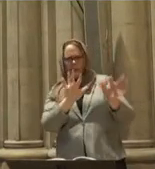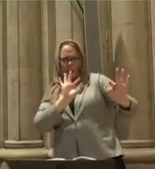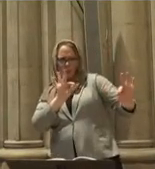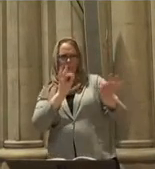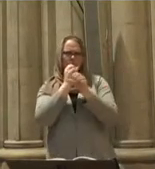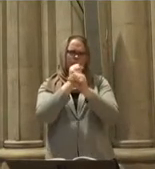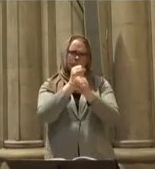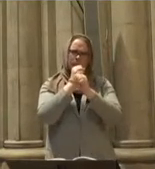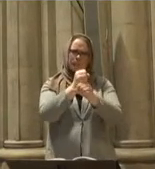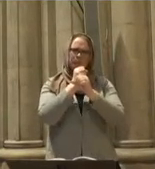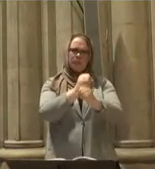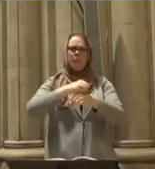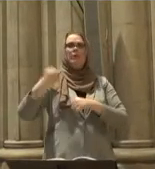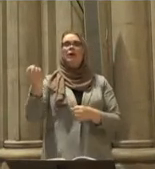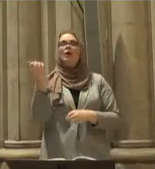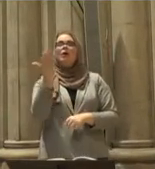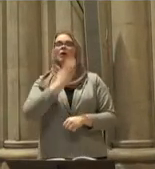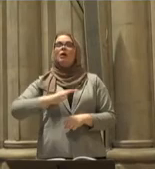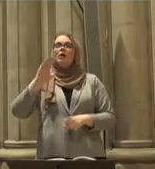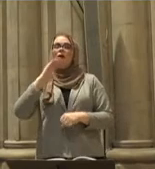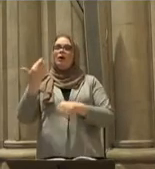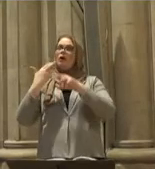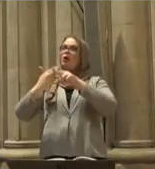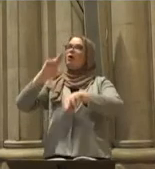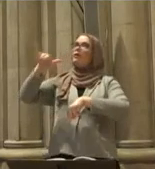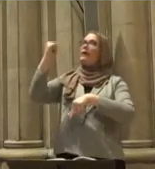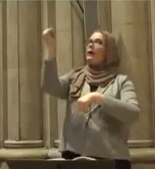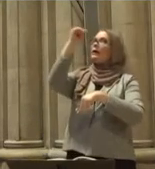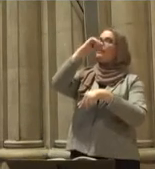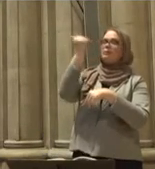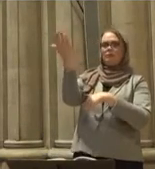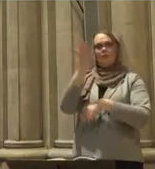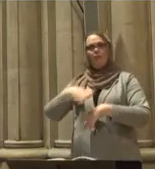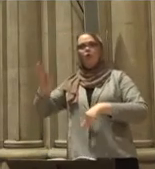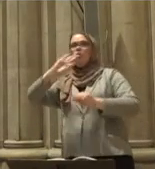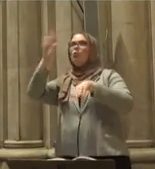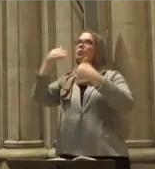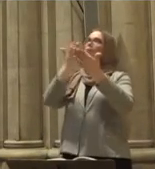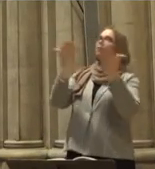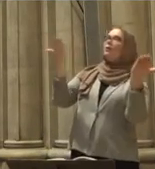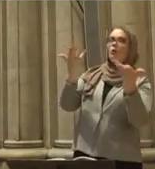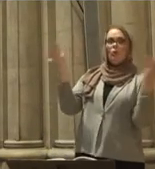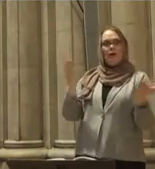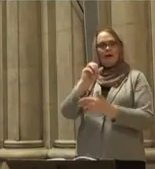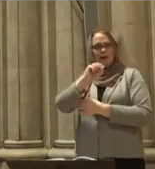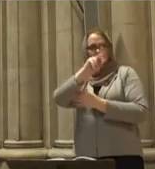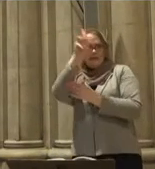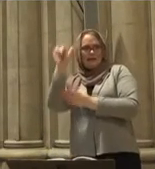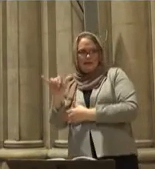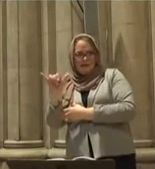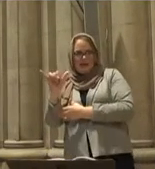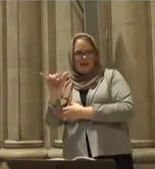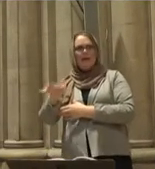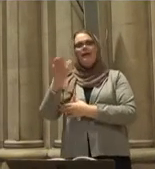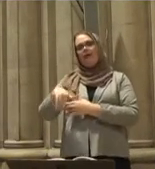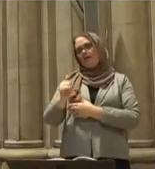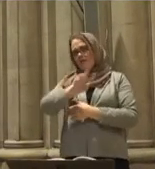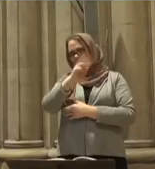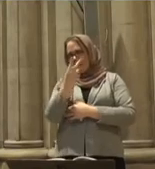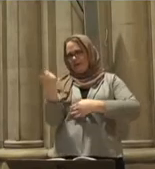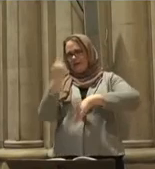God called the dome sky, and there was evening, and there was morning, the second day.